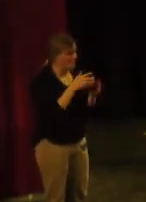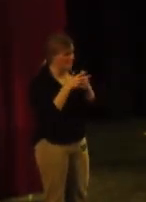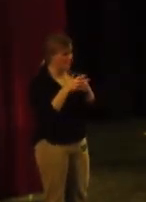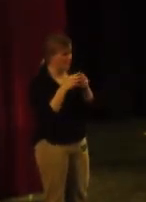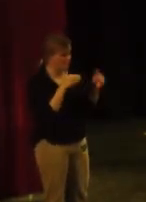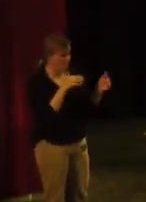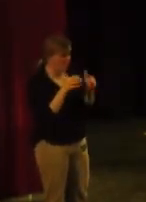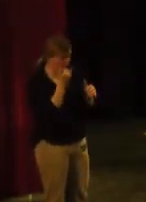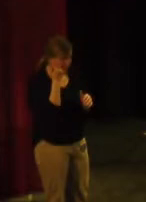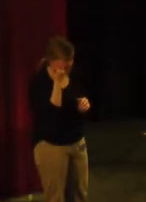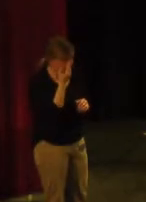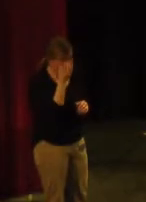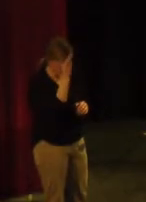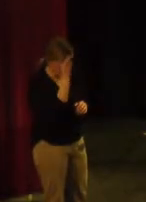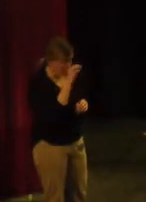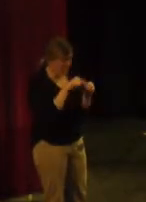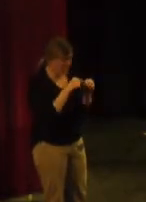it.